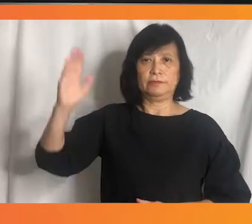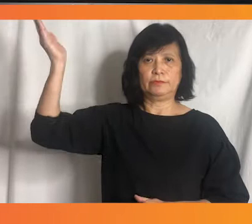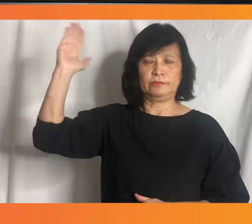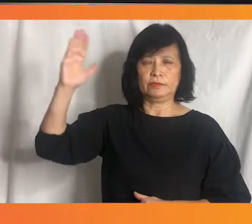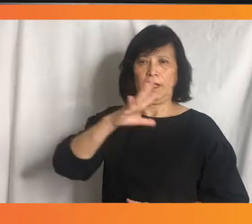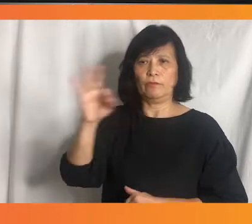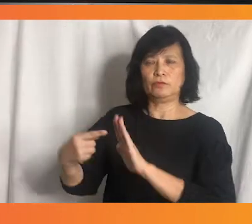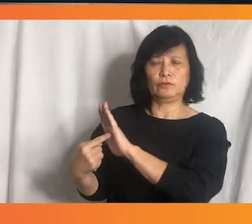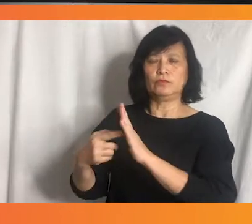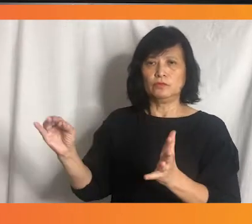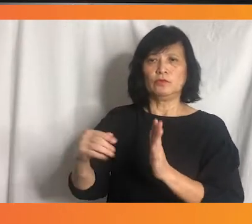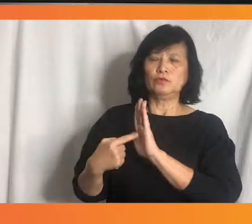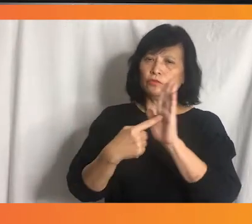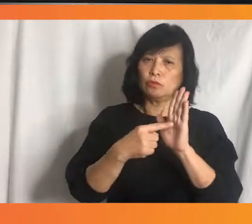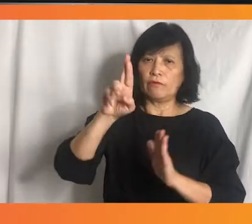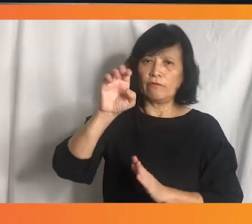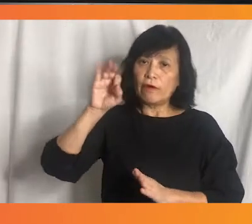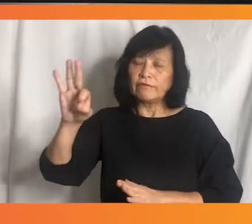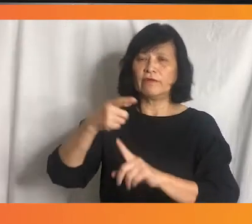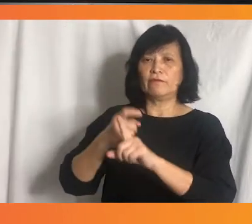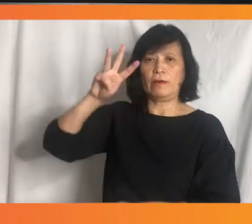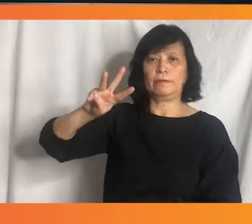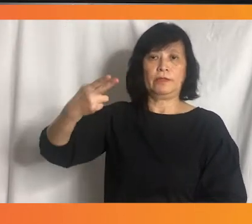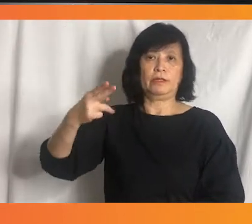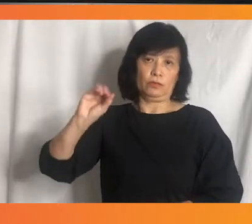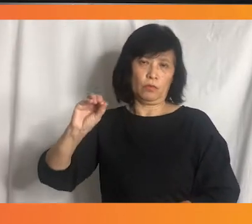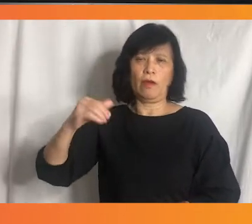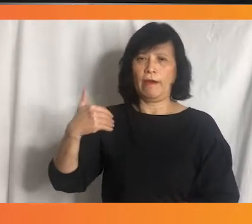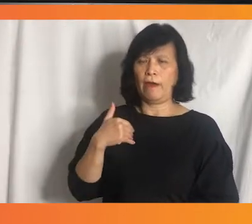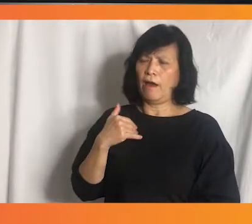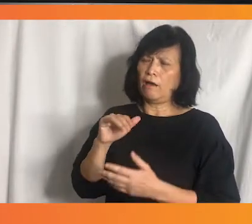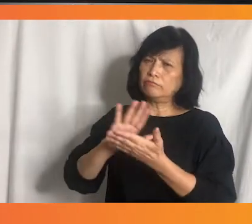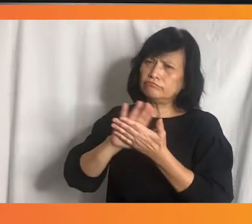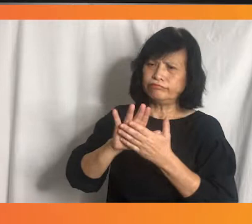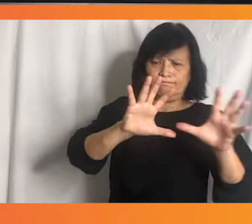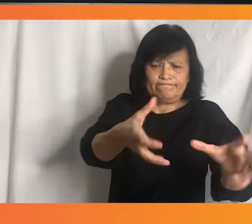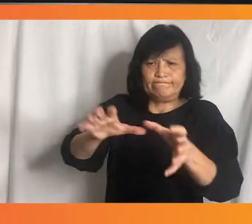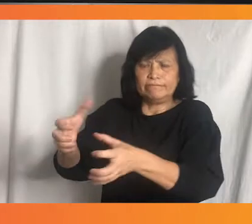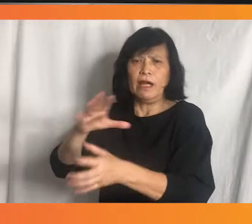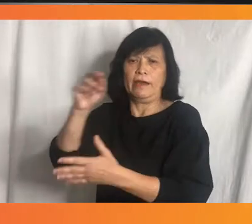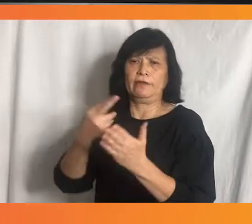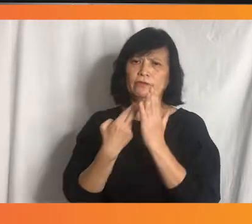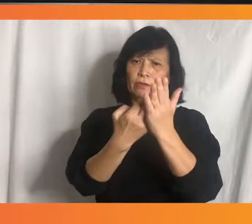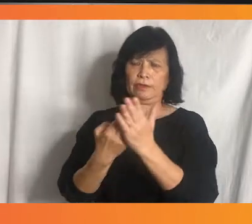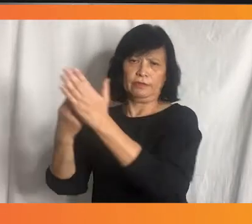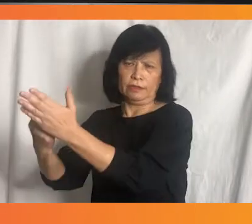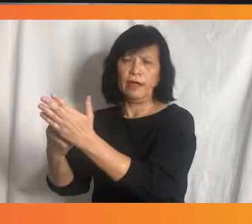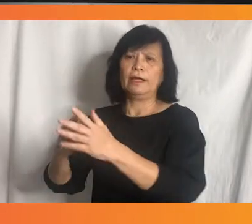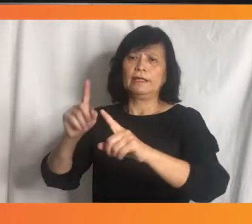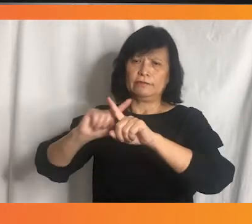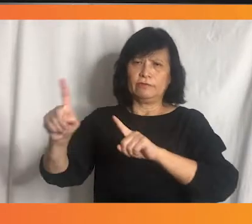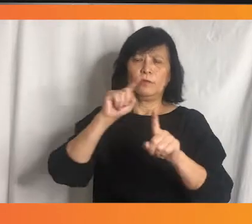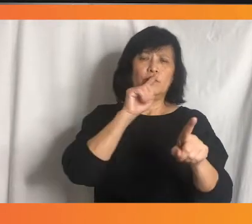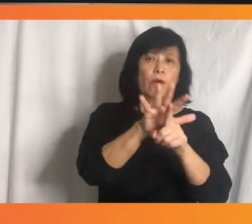be referencing the recommendations from World Health Organization as they have nicely categorized the recommendations according to different